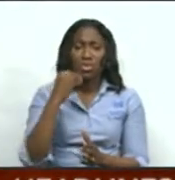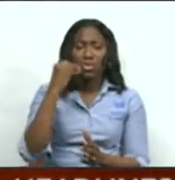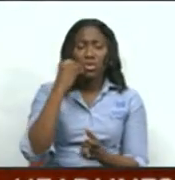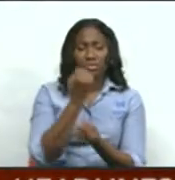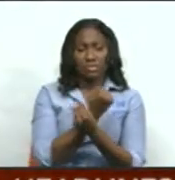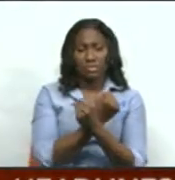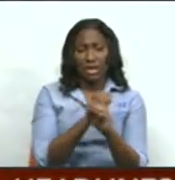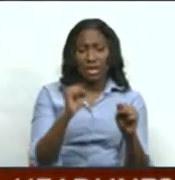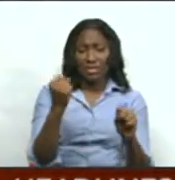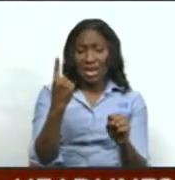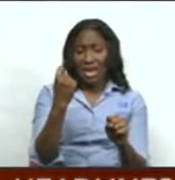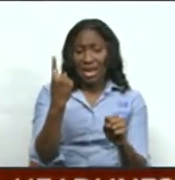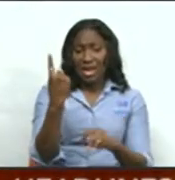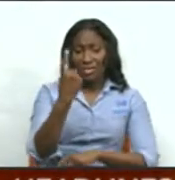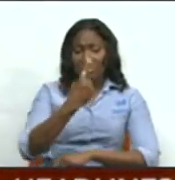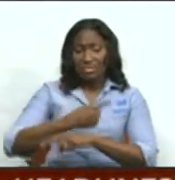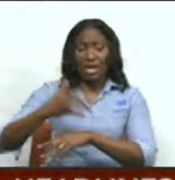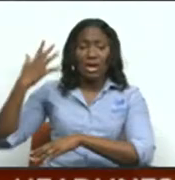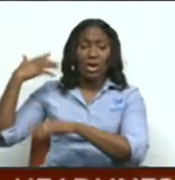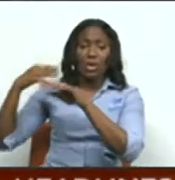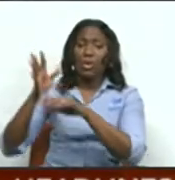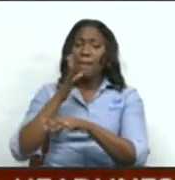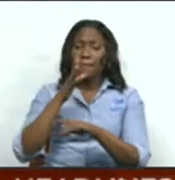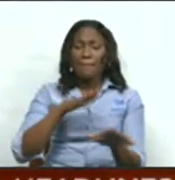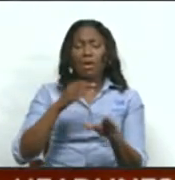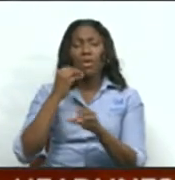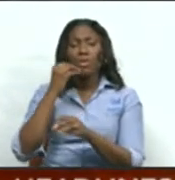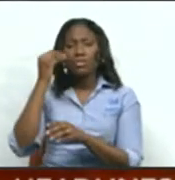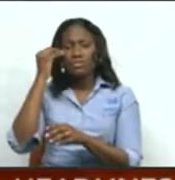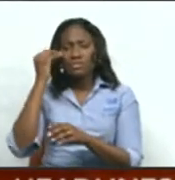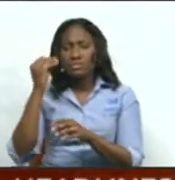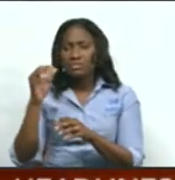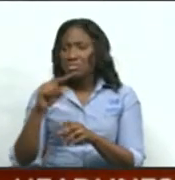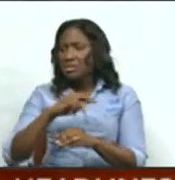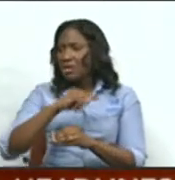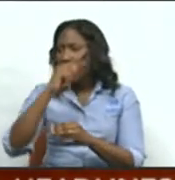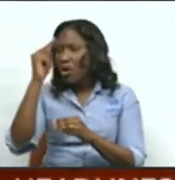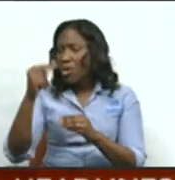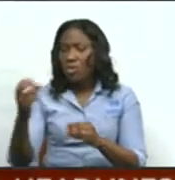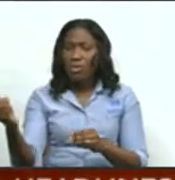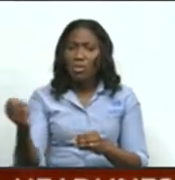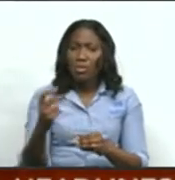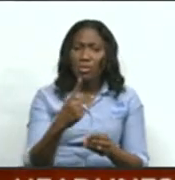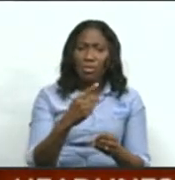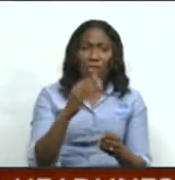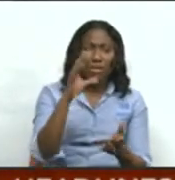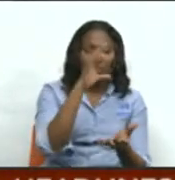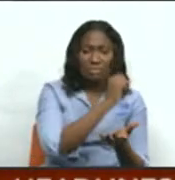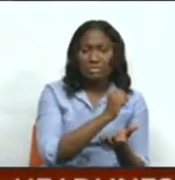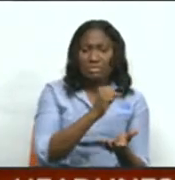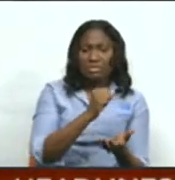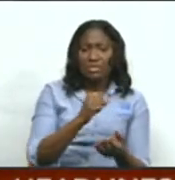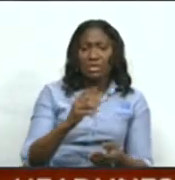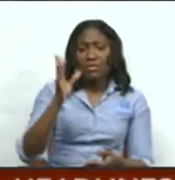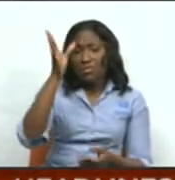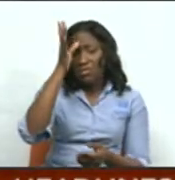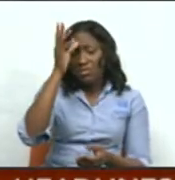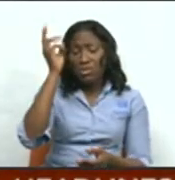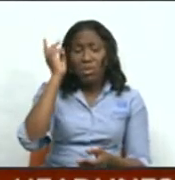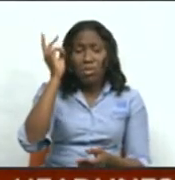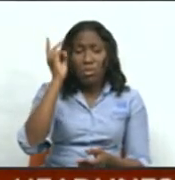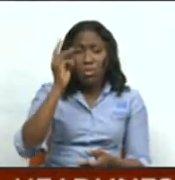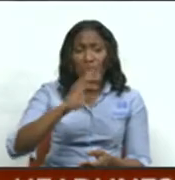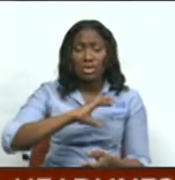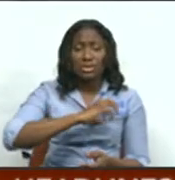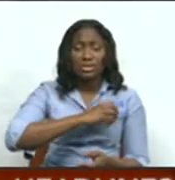mother left home and disappeared. Relatives say police are working on a lead, but as days go by, the pain and worry